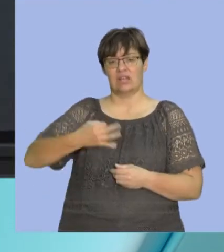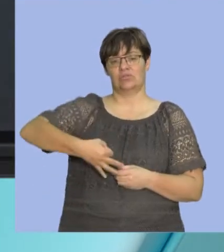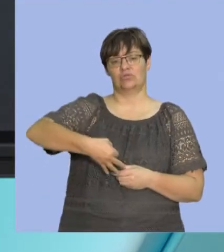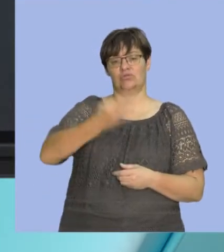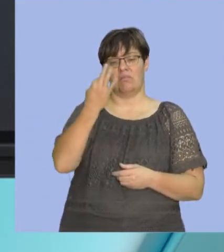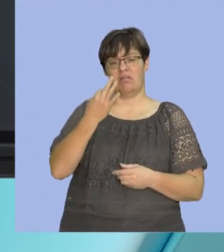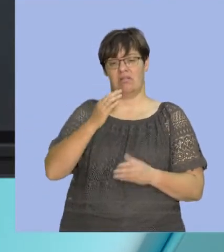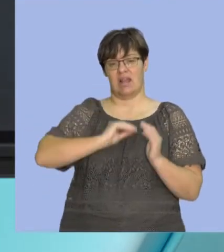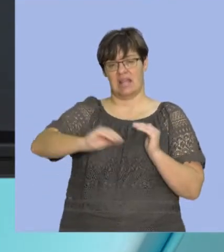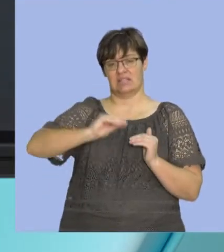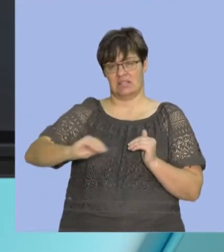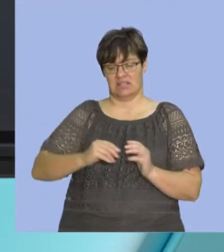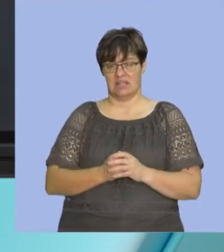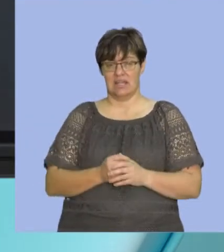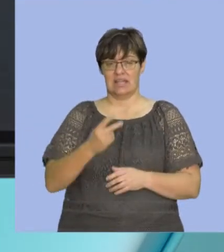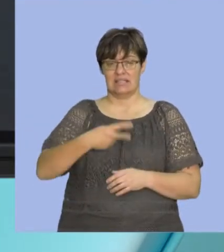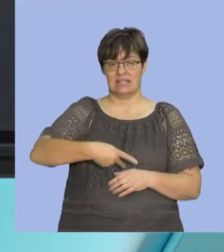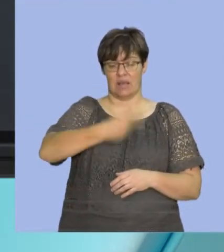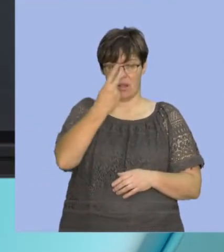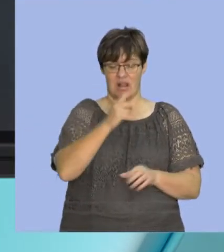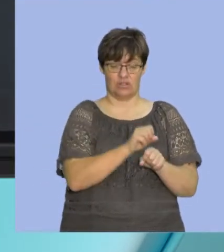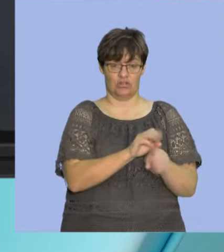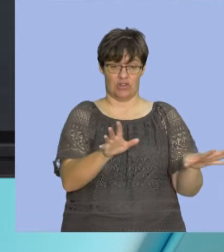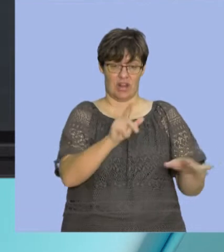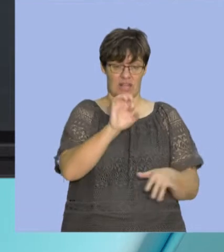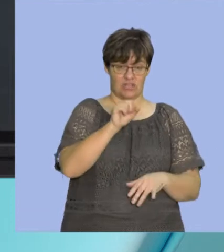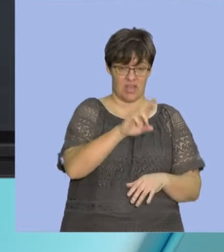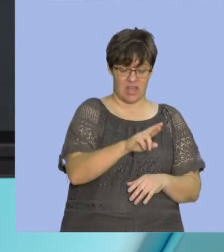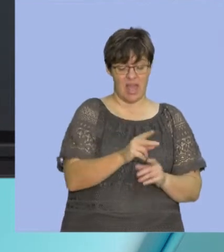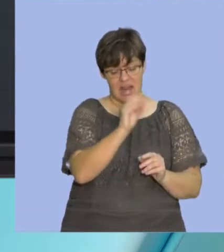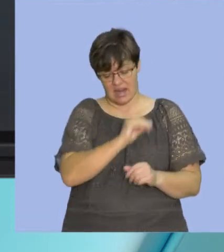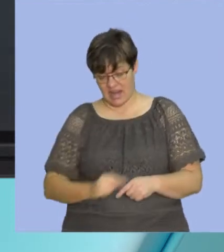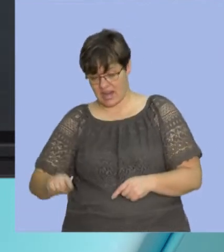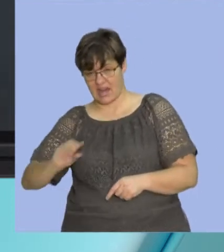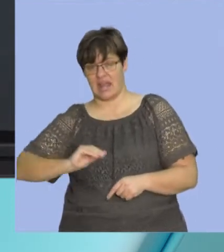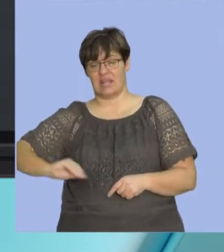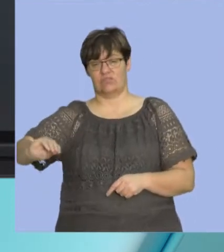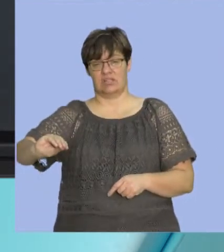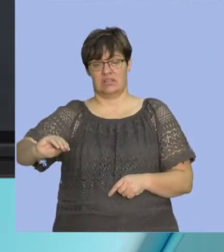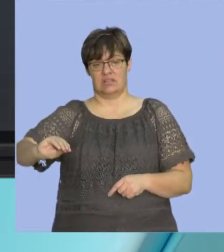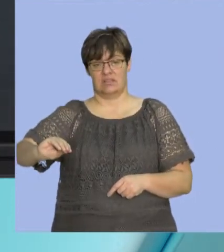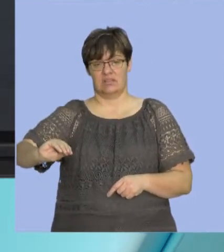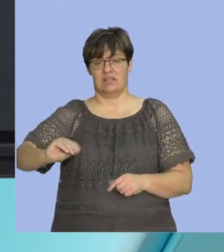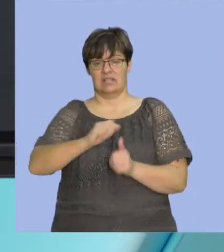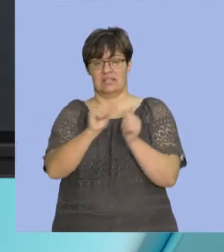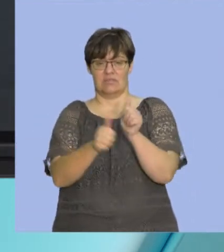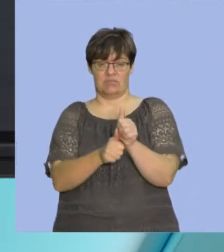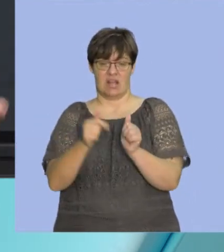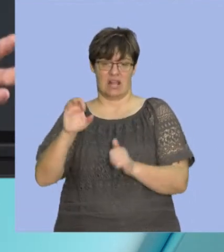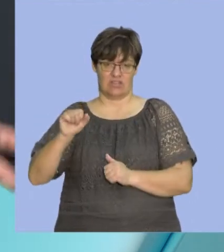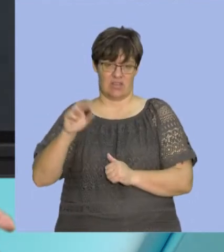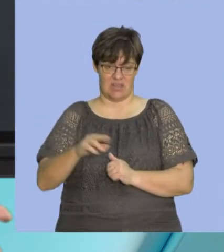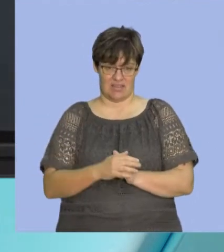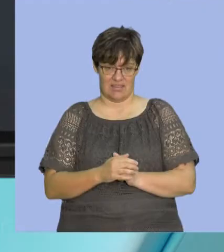entry principle, the double entry in my general ledger and a single entry in my subsidiary ledger.